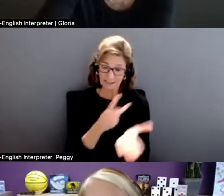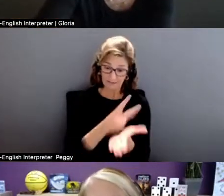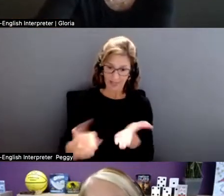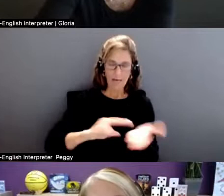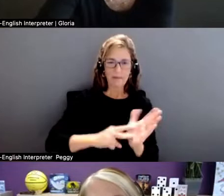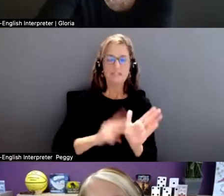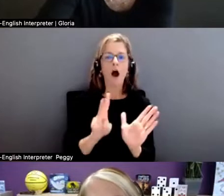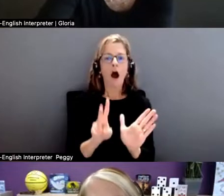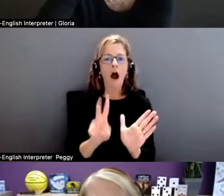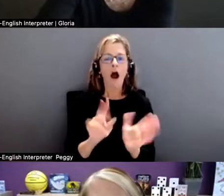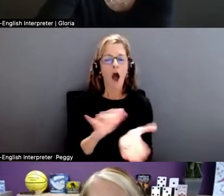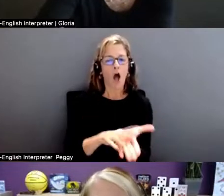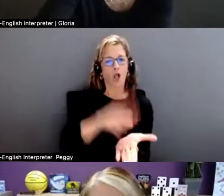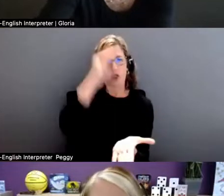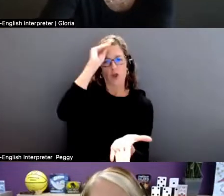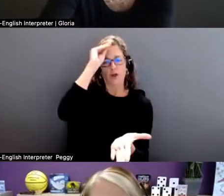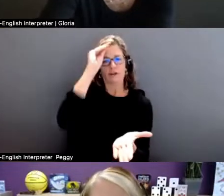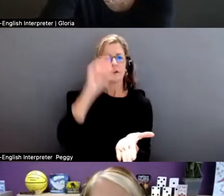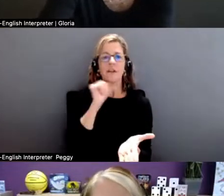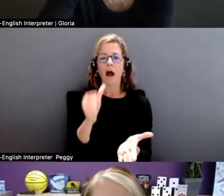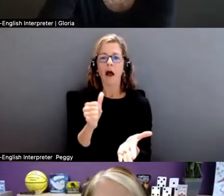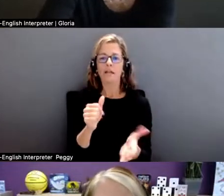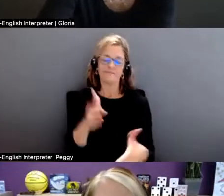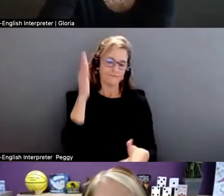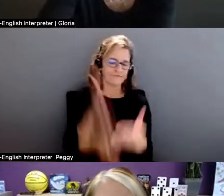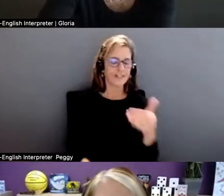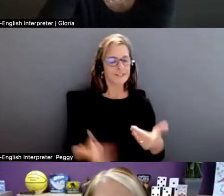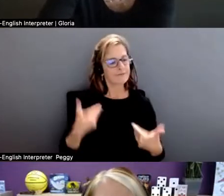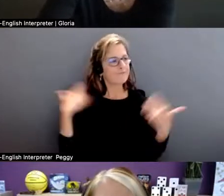opportunity instead of an endpoint.